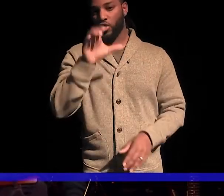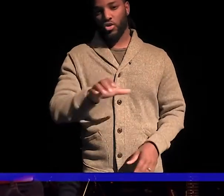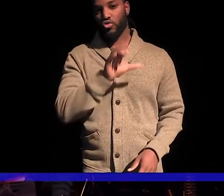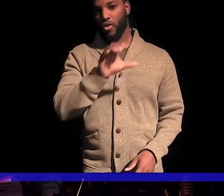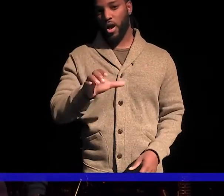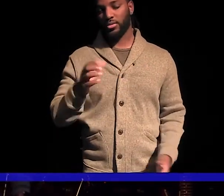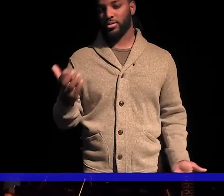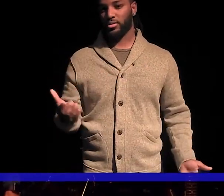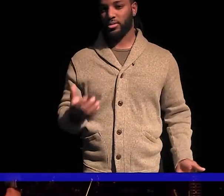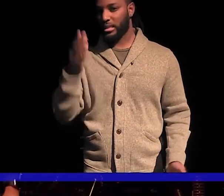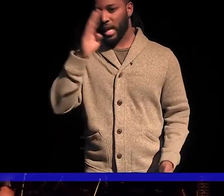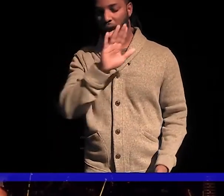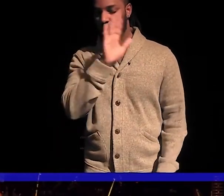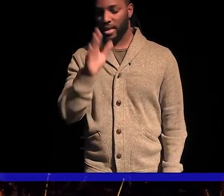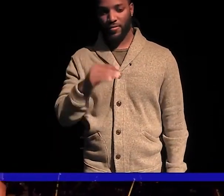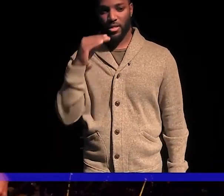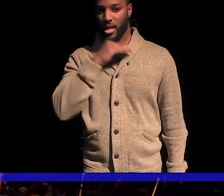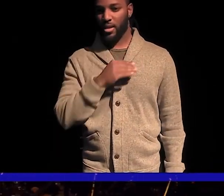for our sins.